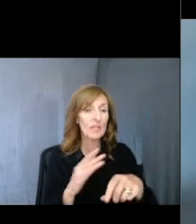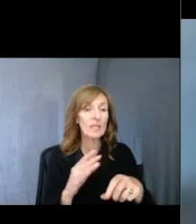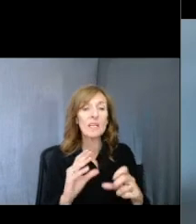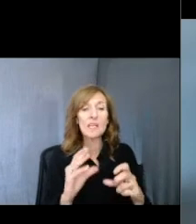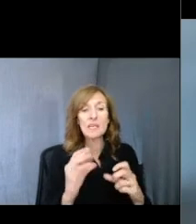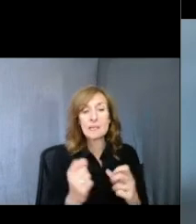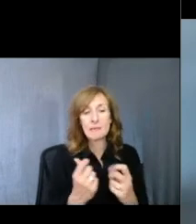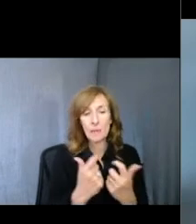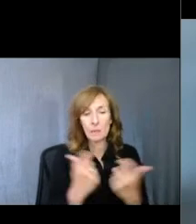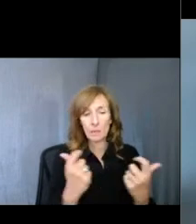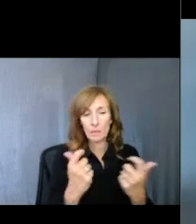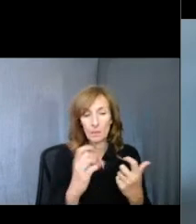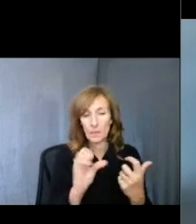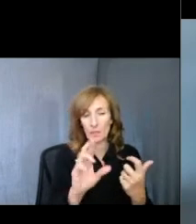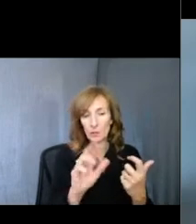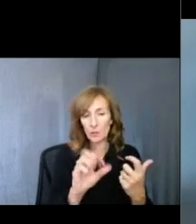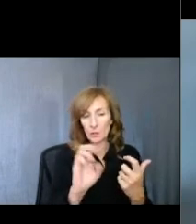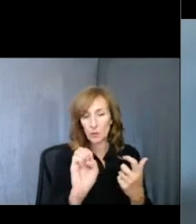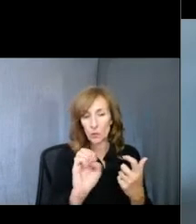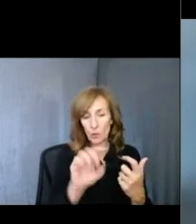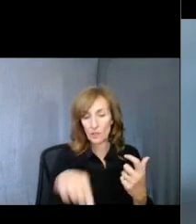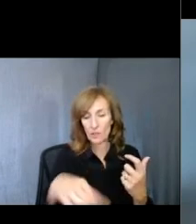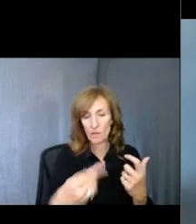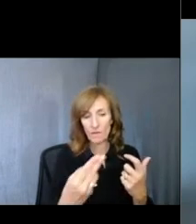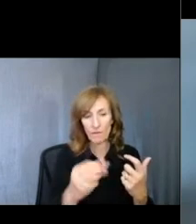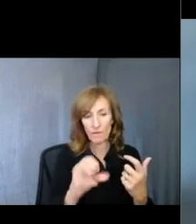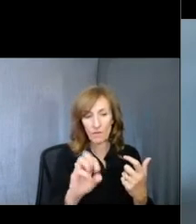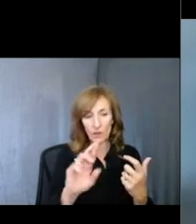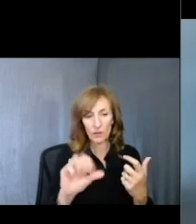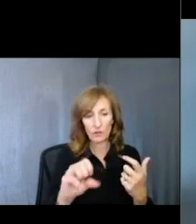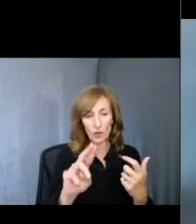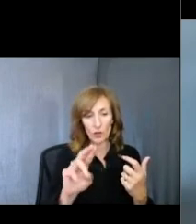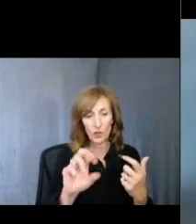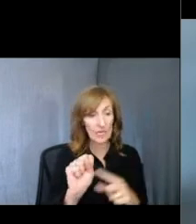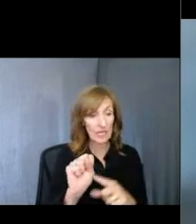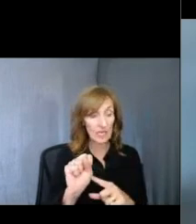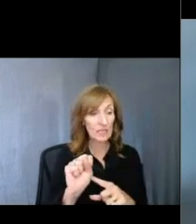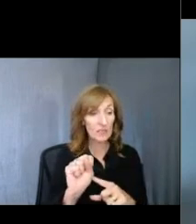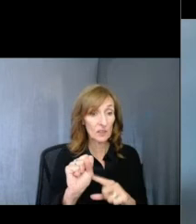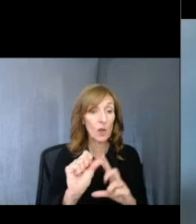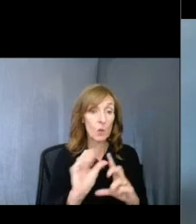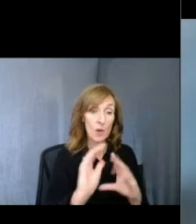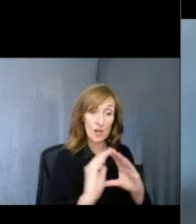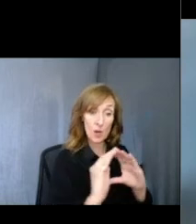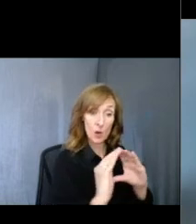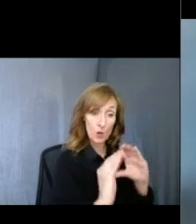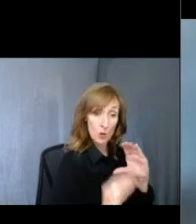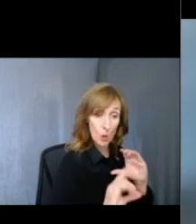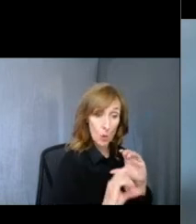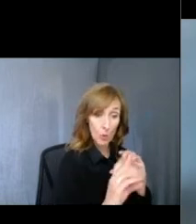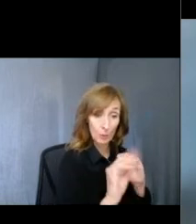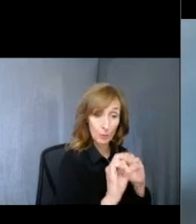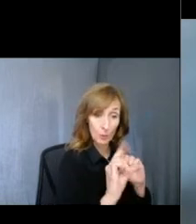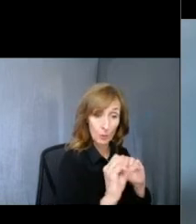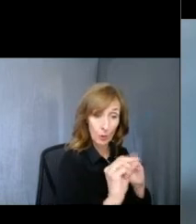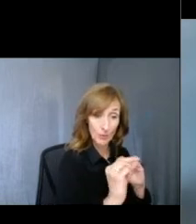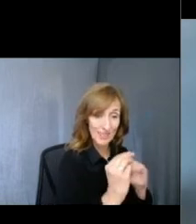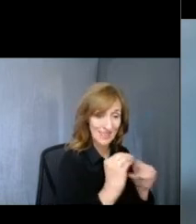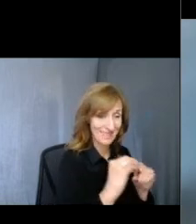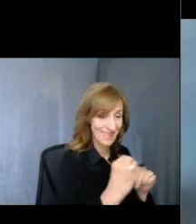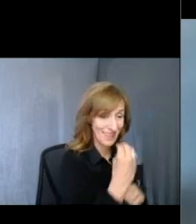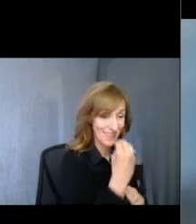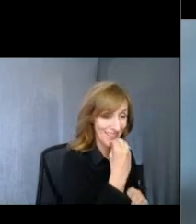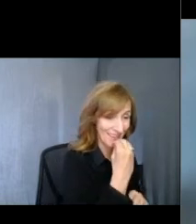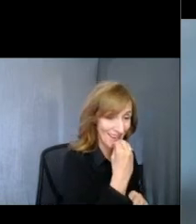protein. So by lowering protein in a cat's diet, we're going to lower phosphorus as well, but sometimes we put